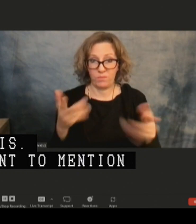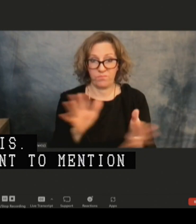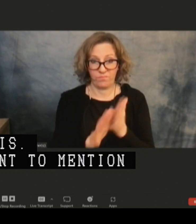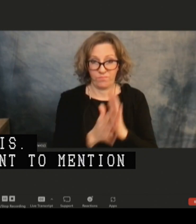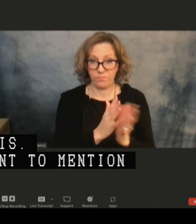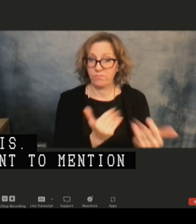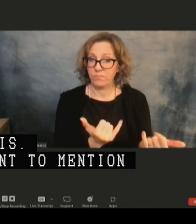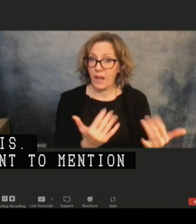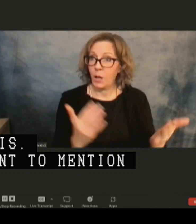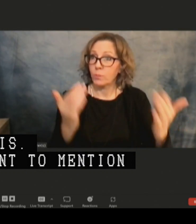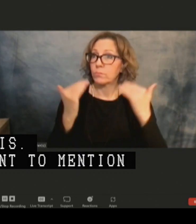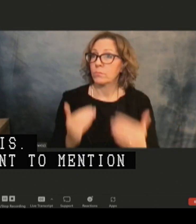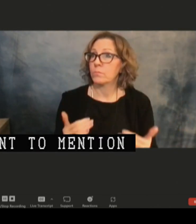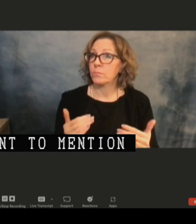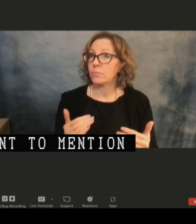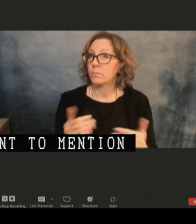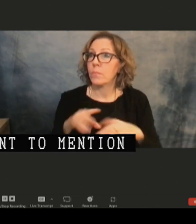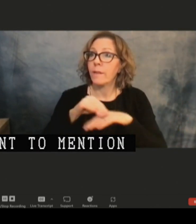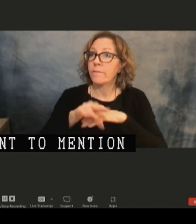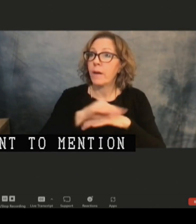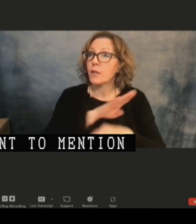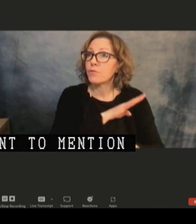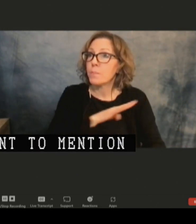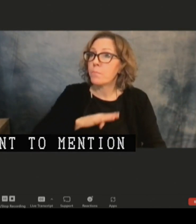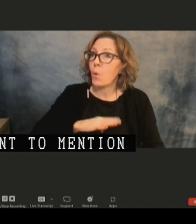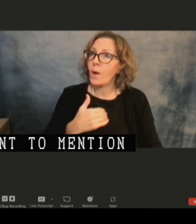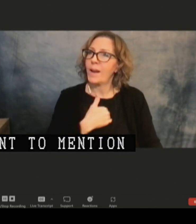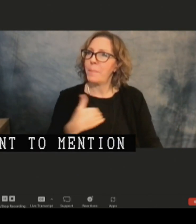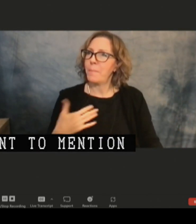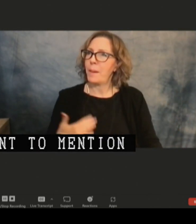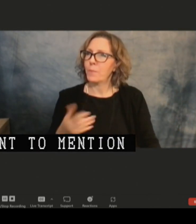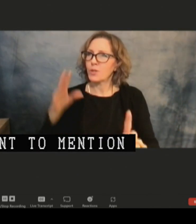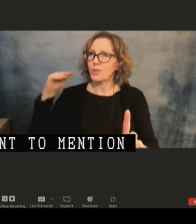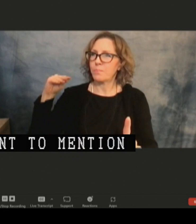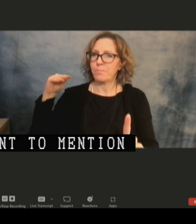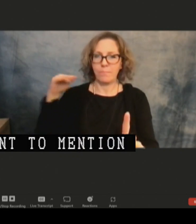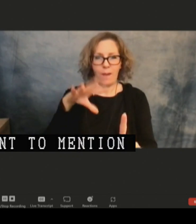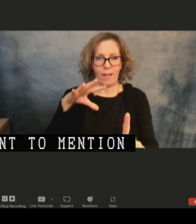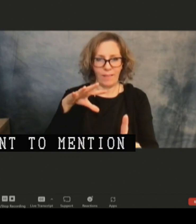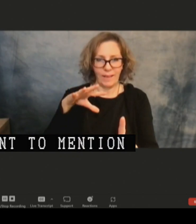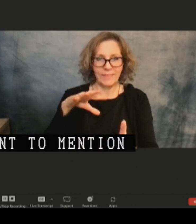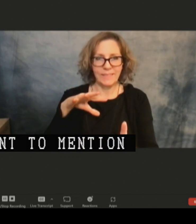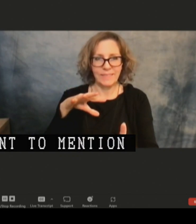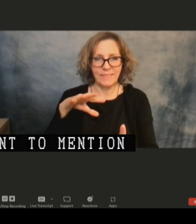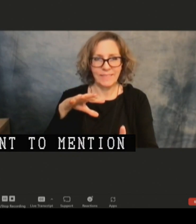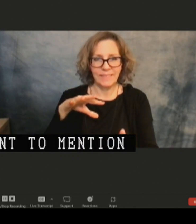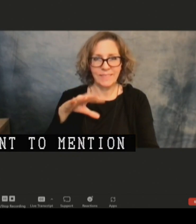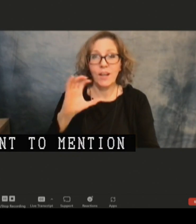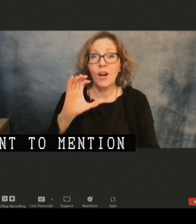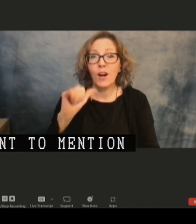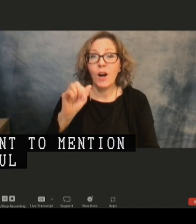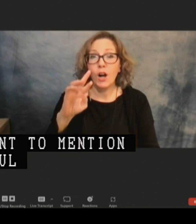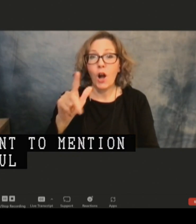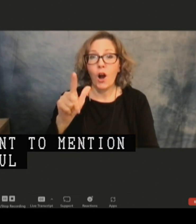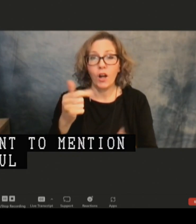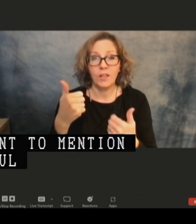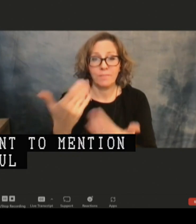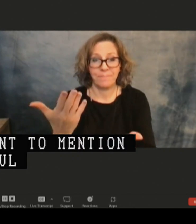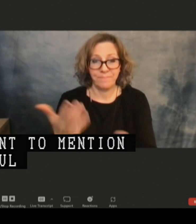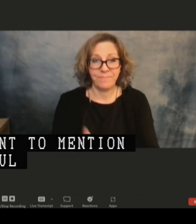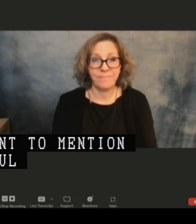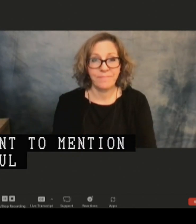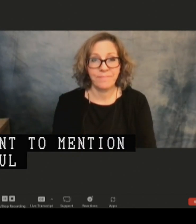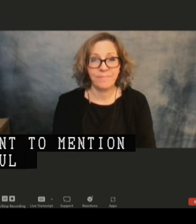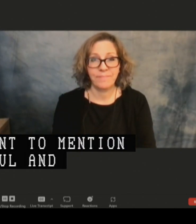the advisory board member spotlight. Carl, take it away.